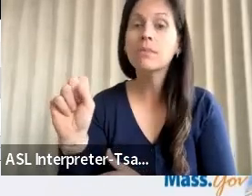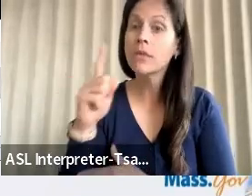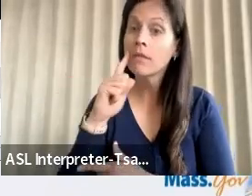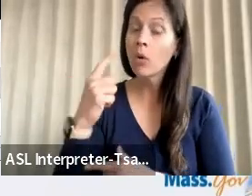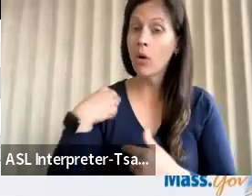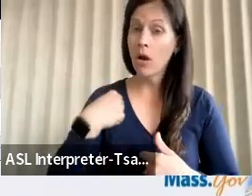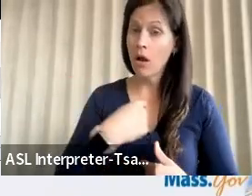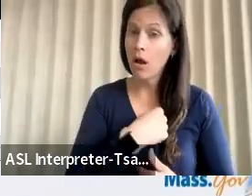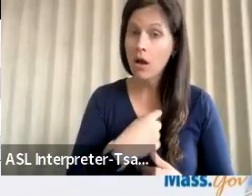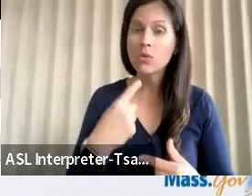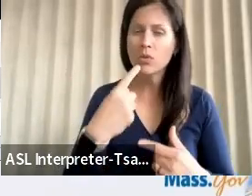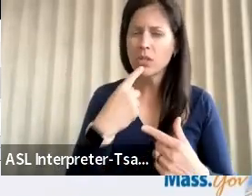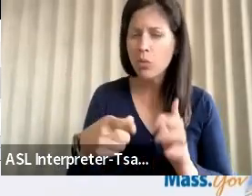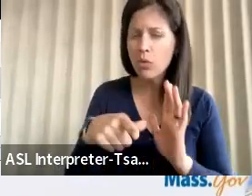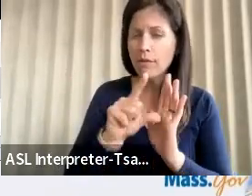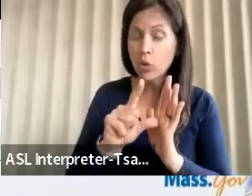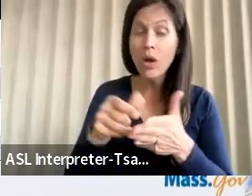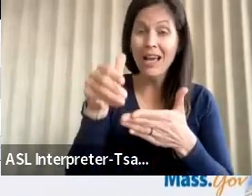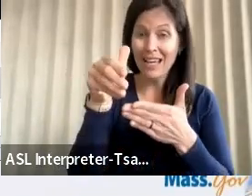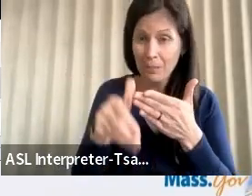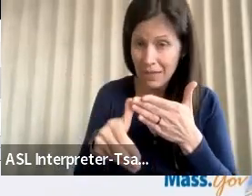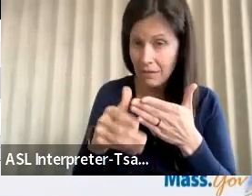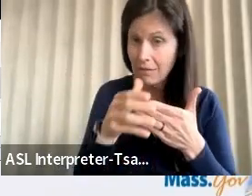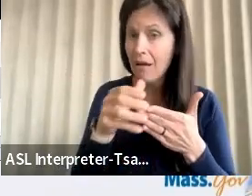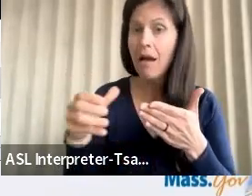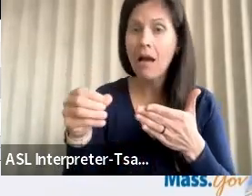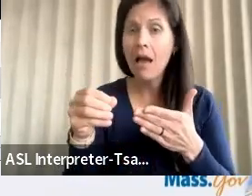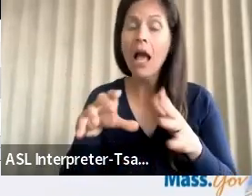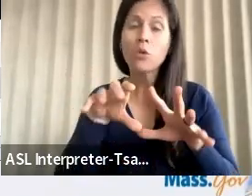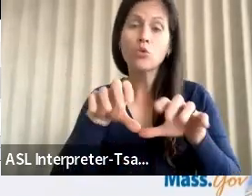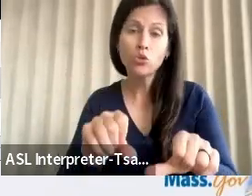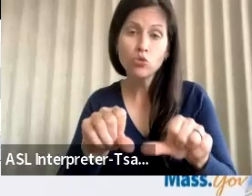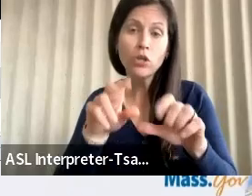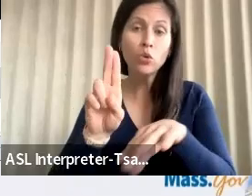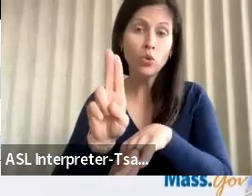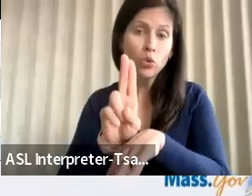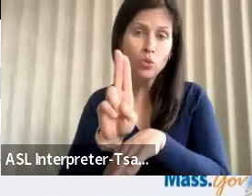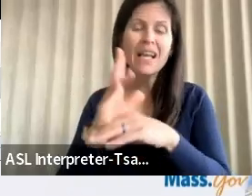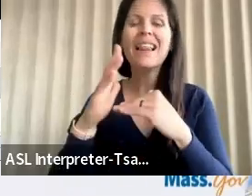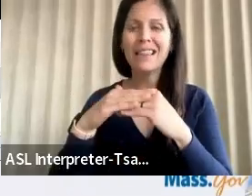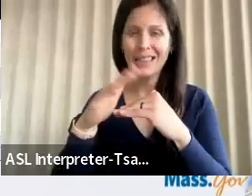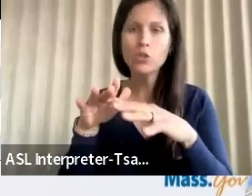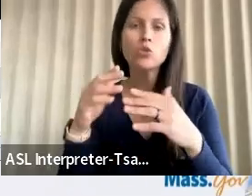was completed and the restraint used was the least restrictive.